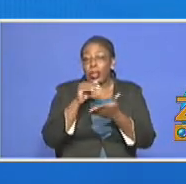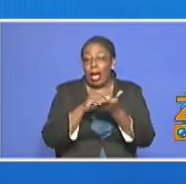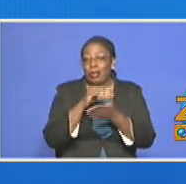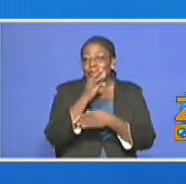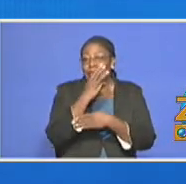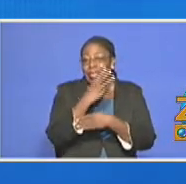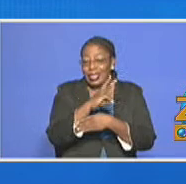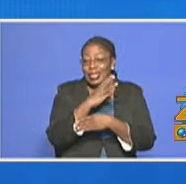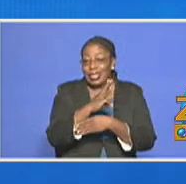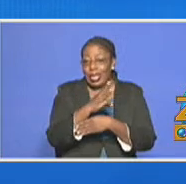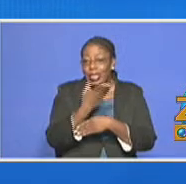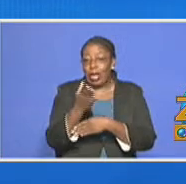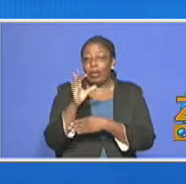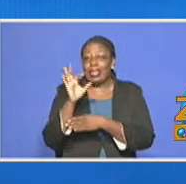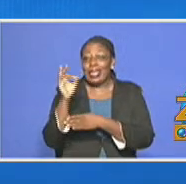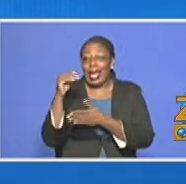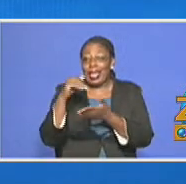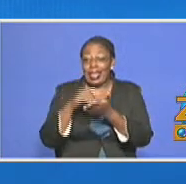2016, there were